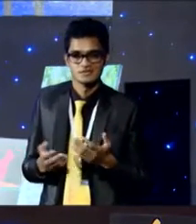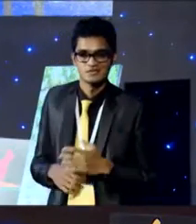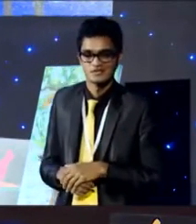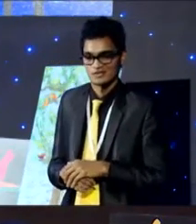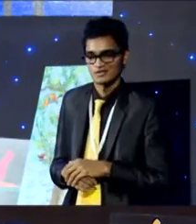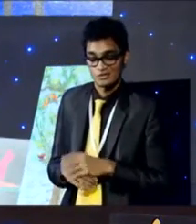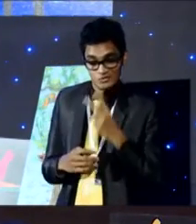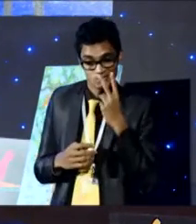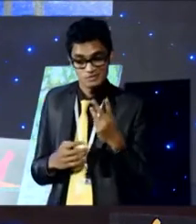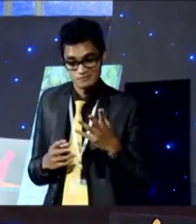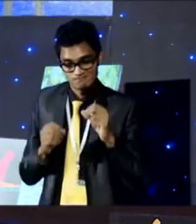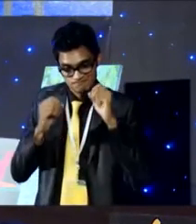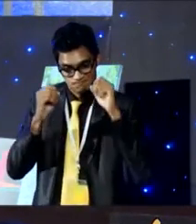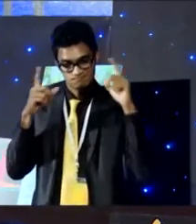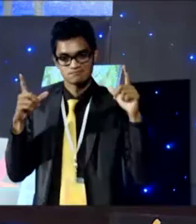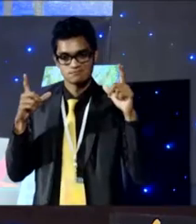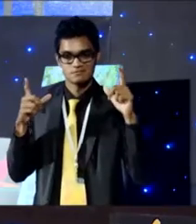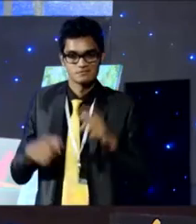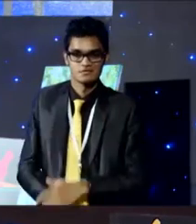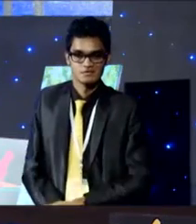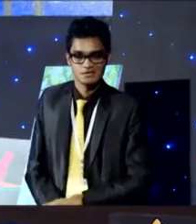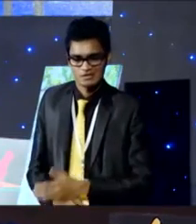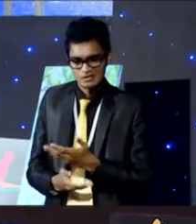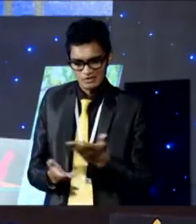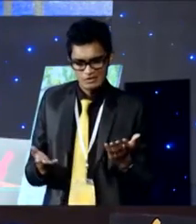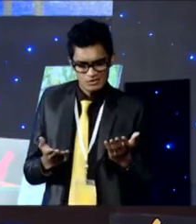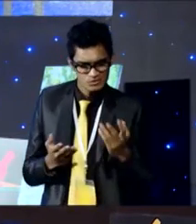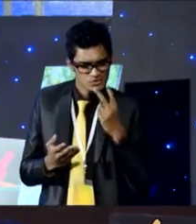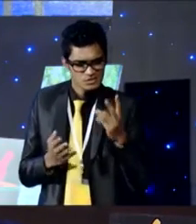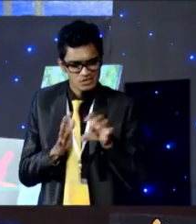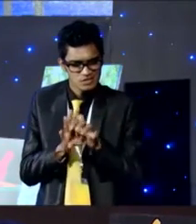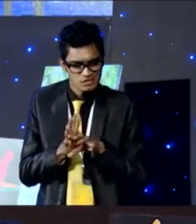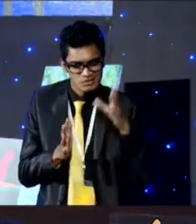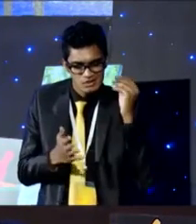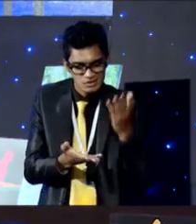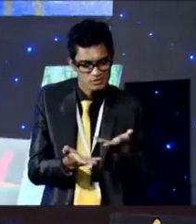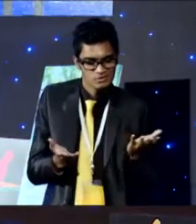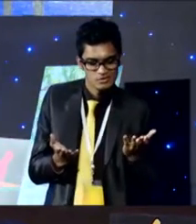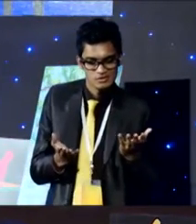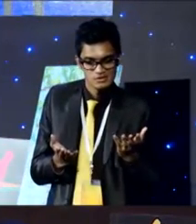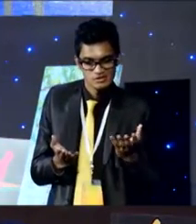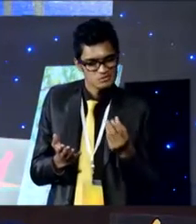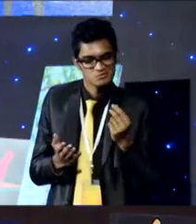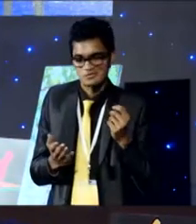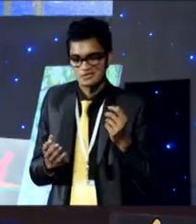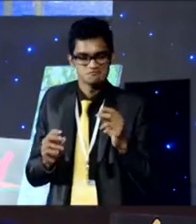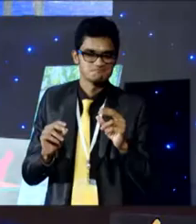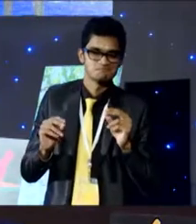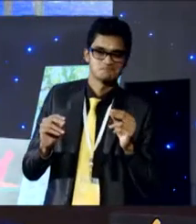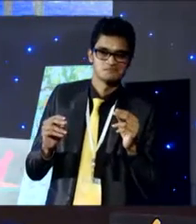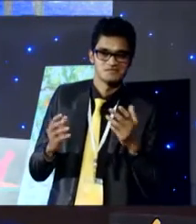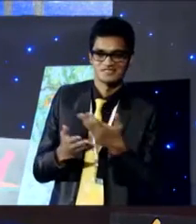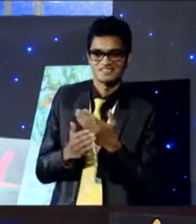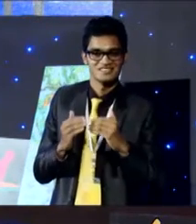discovered it. We haven't even started it. And the journey is so beautiful that I can tell you it can't be counted in dollars, it can't be counted in